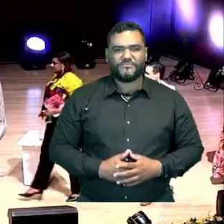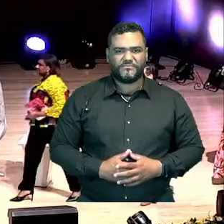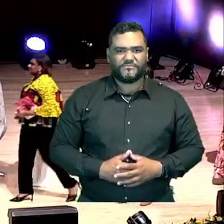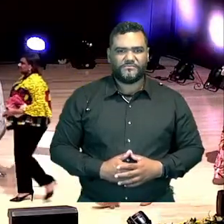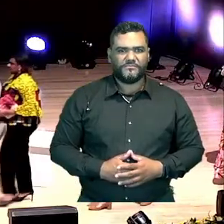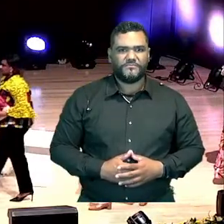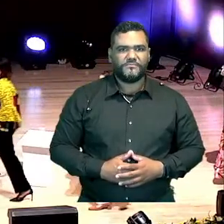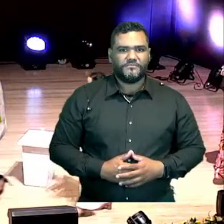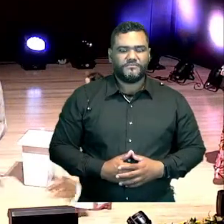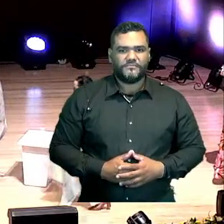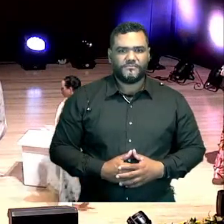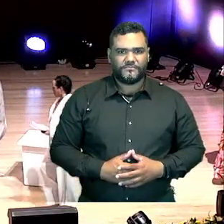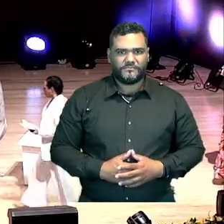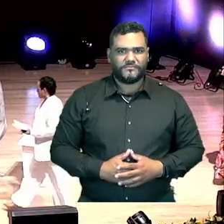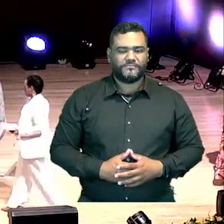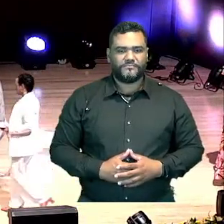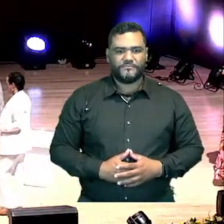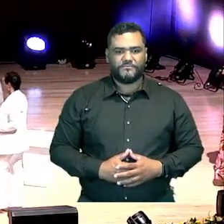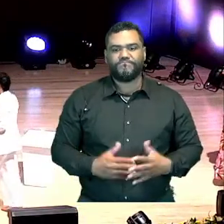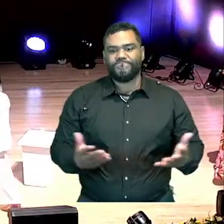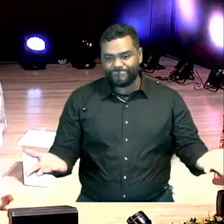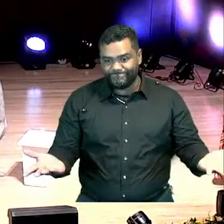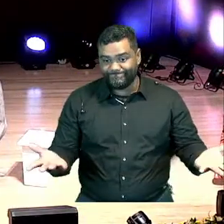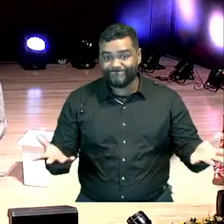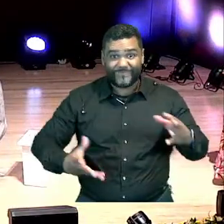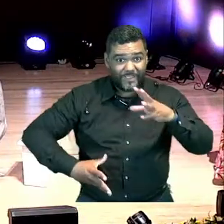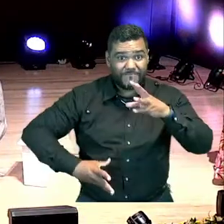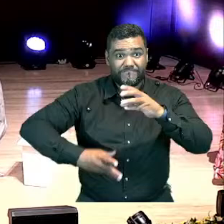the Museum of Favelas in Sao Paulo, Brazil.